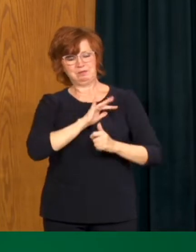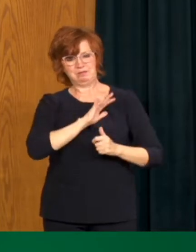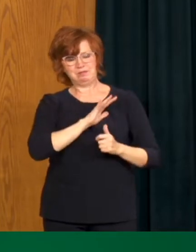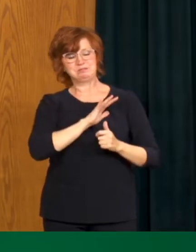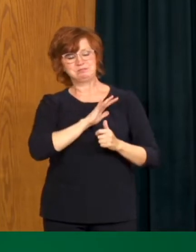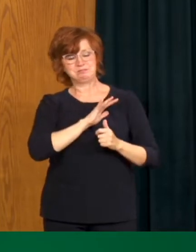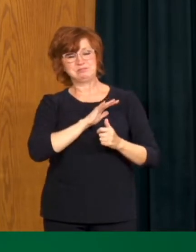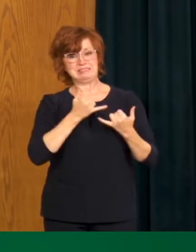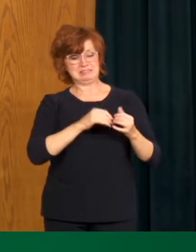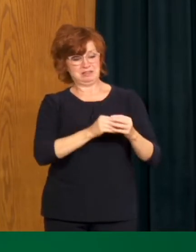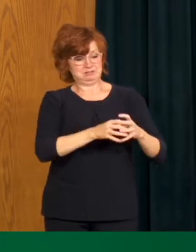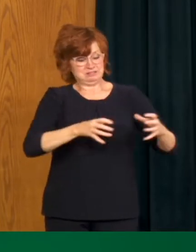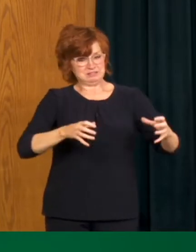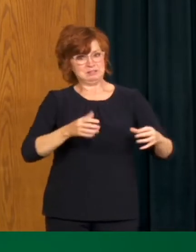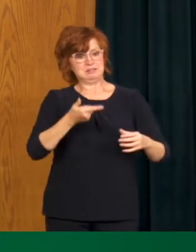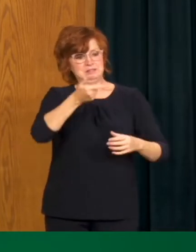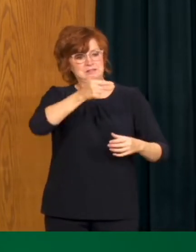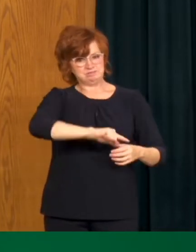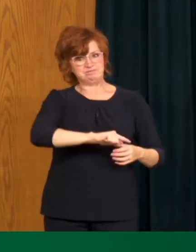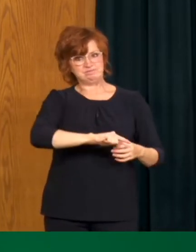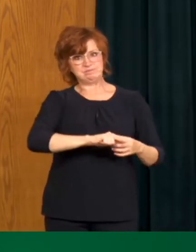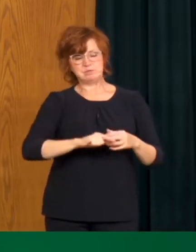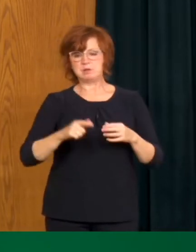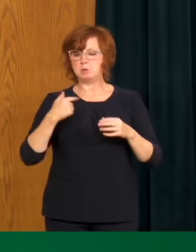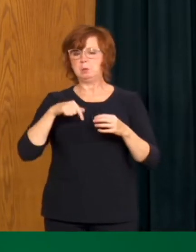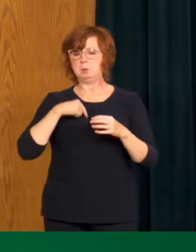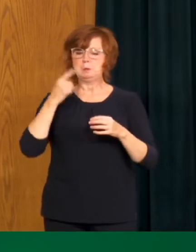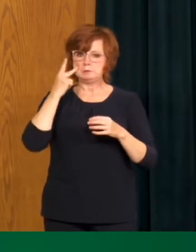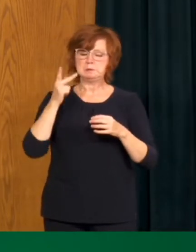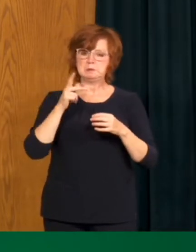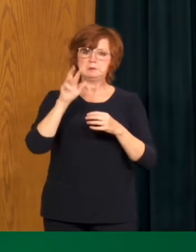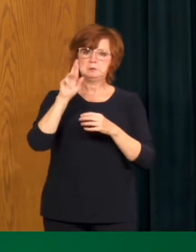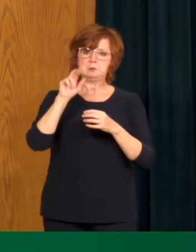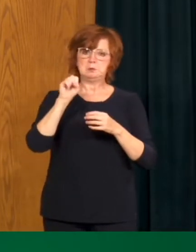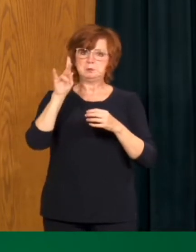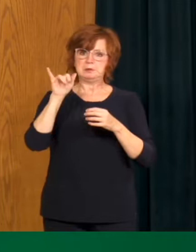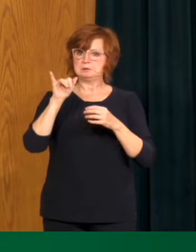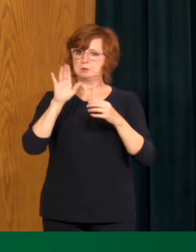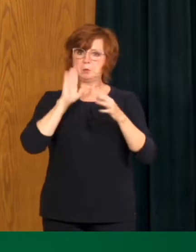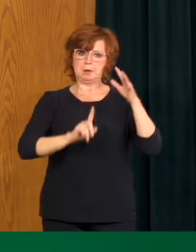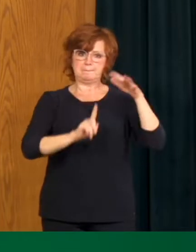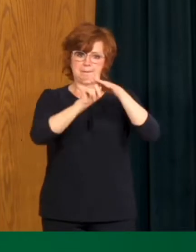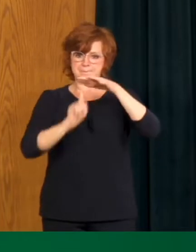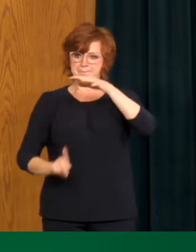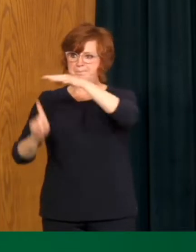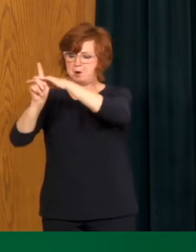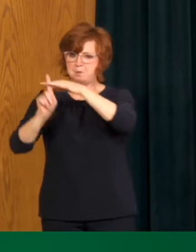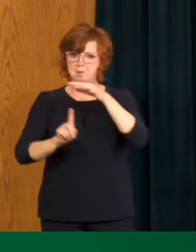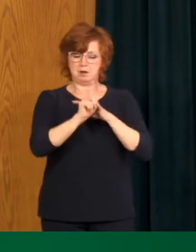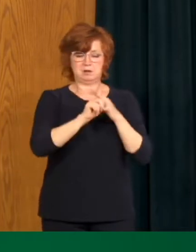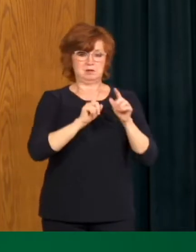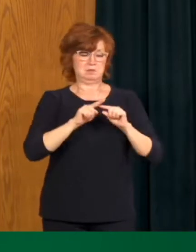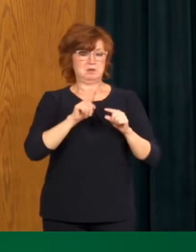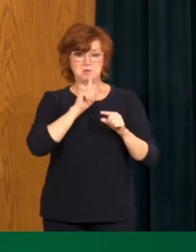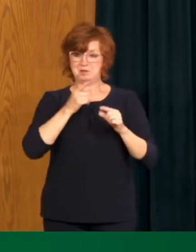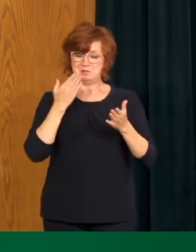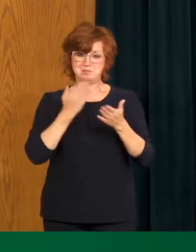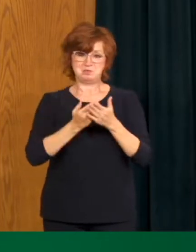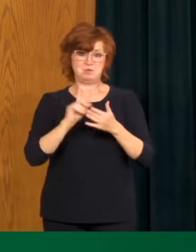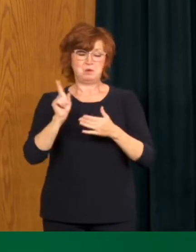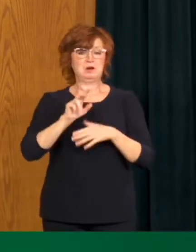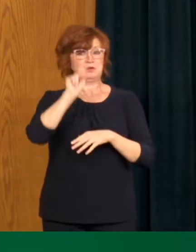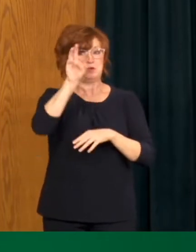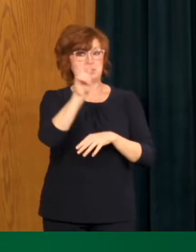be risks regardless of location across this province. The northwest situation tells us that we can fight this virus successfully if we work together with